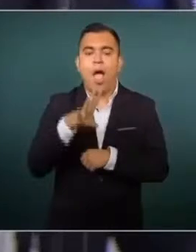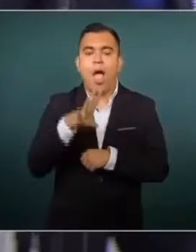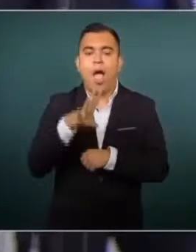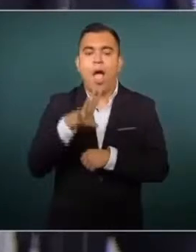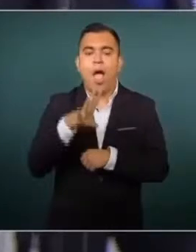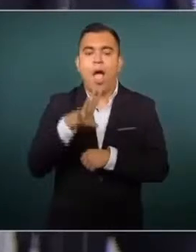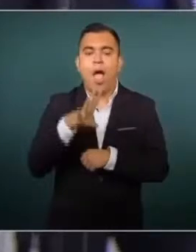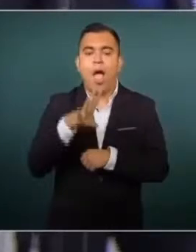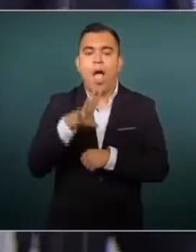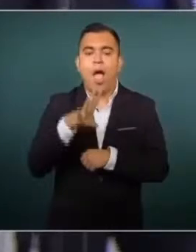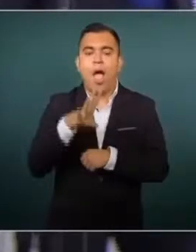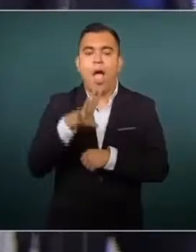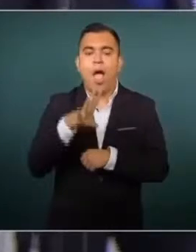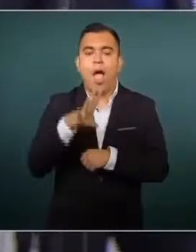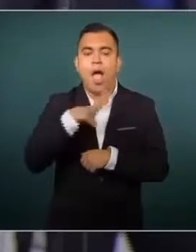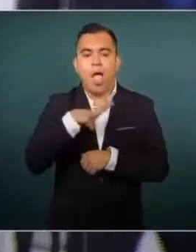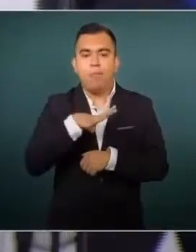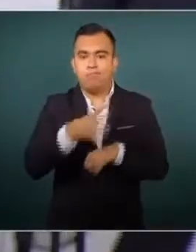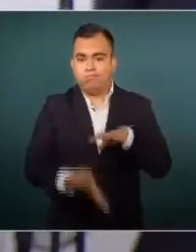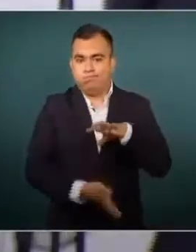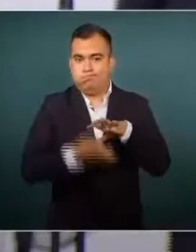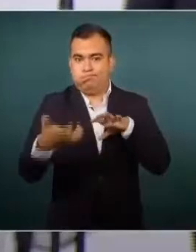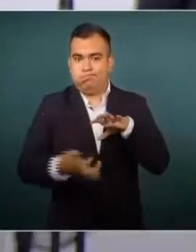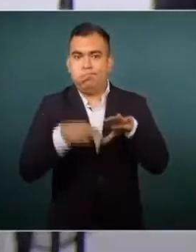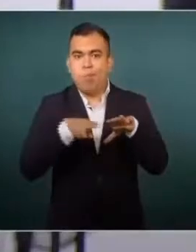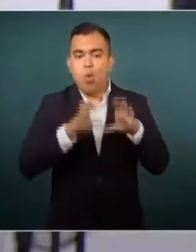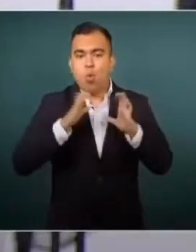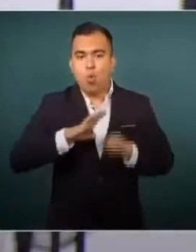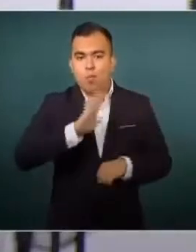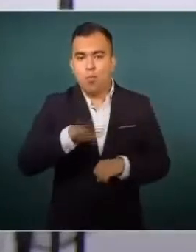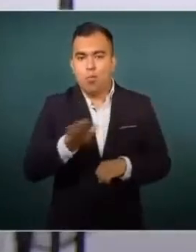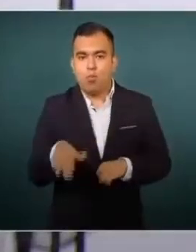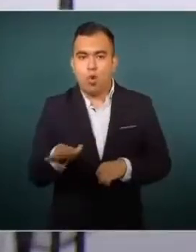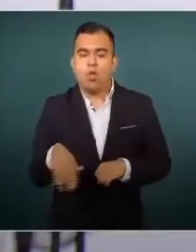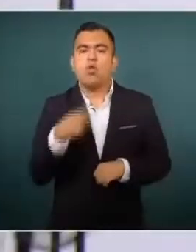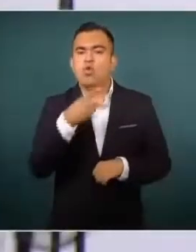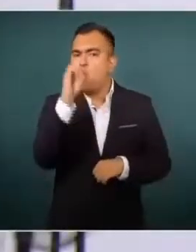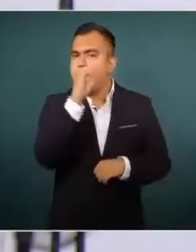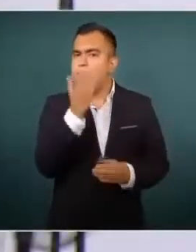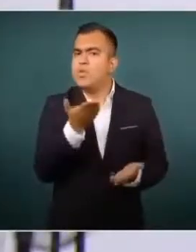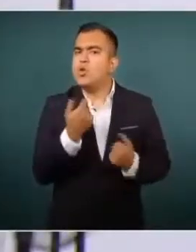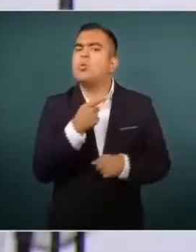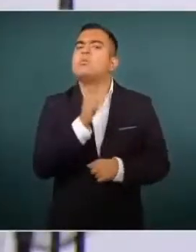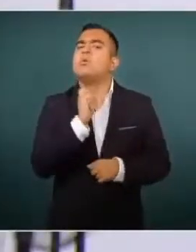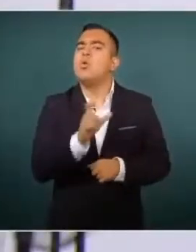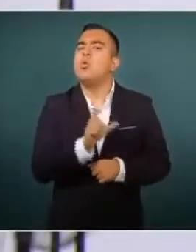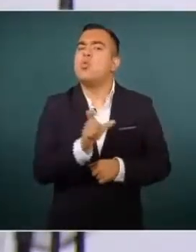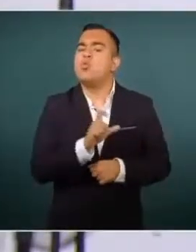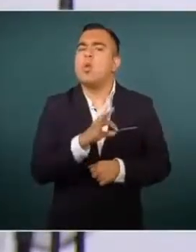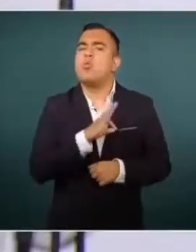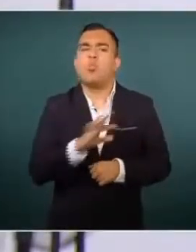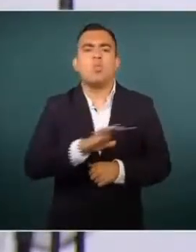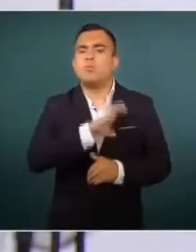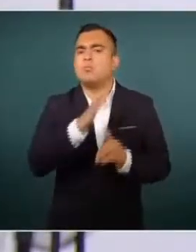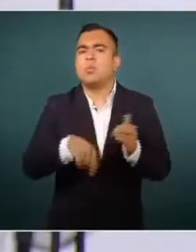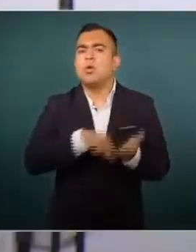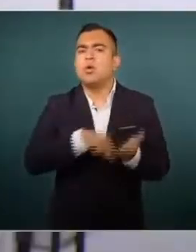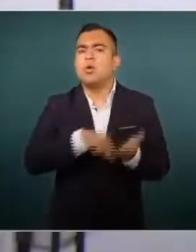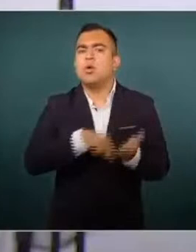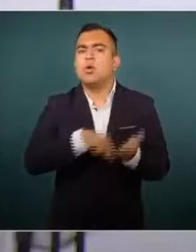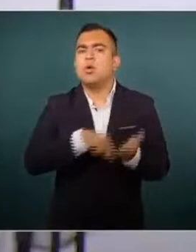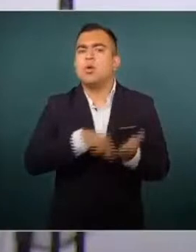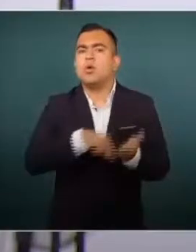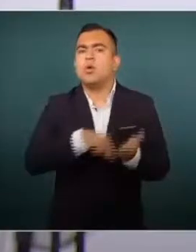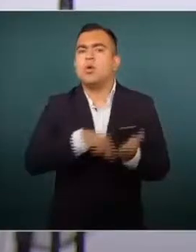hidden burial grounds? En este sentido, ¿cuándo podría quedar concluido el centro de identificación humana que